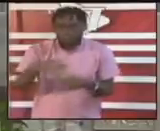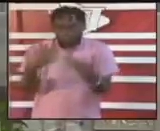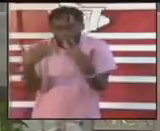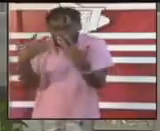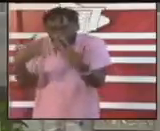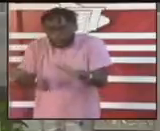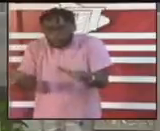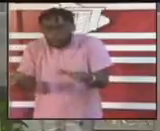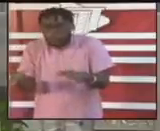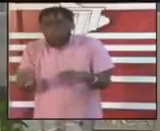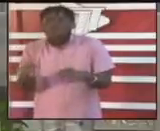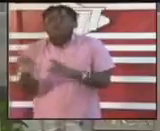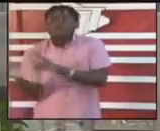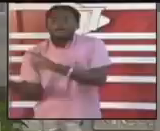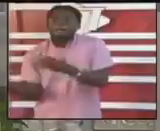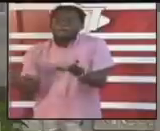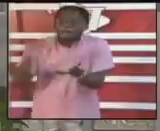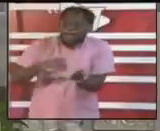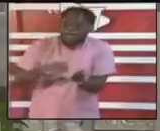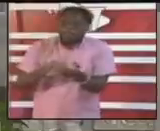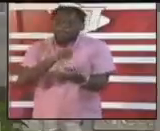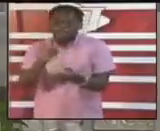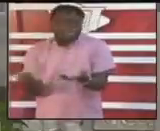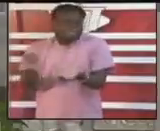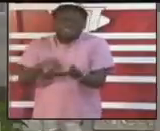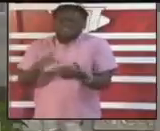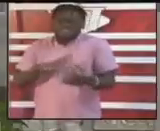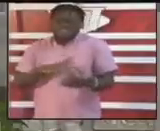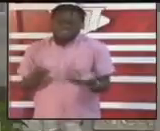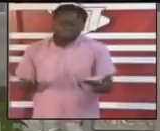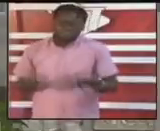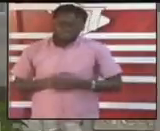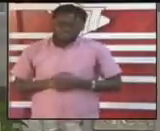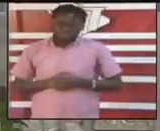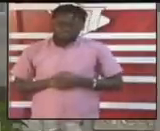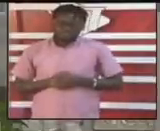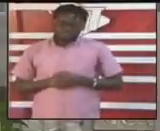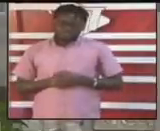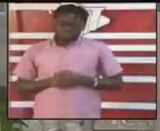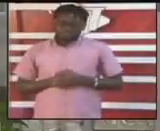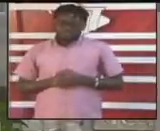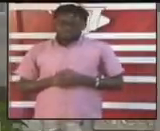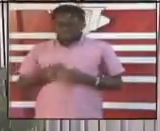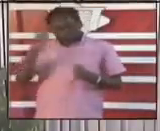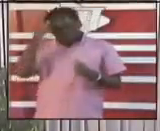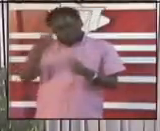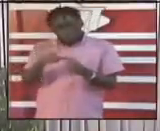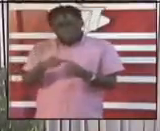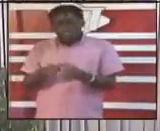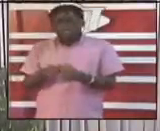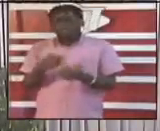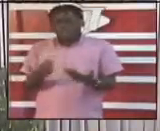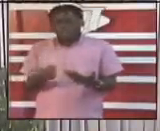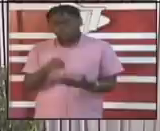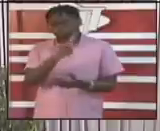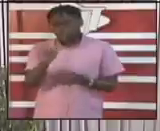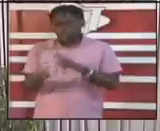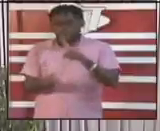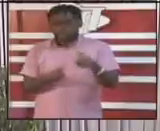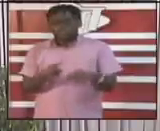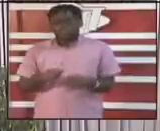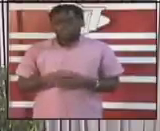you. So let us keep this in mind as we begin taking your questions. 98.1.